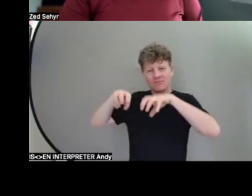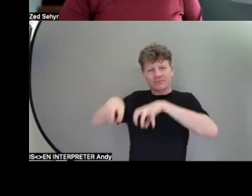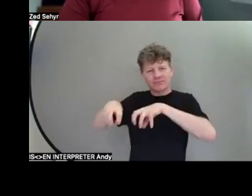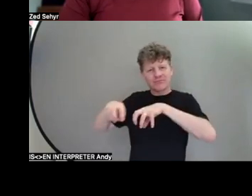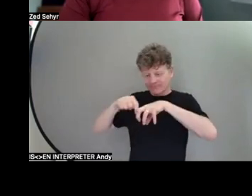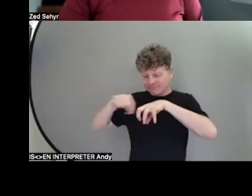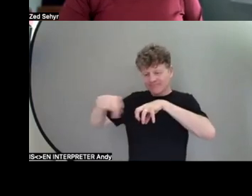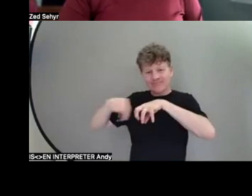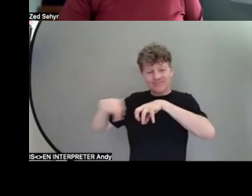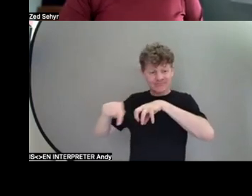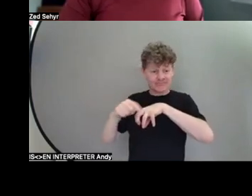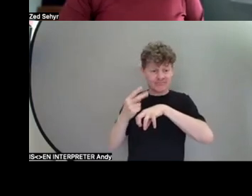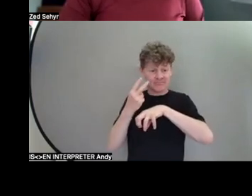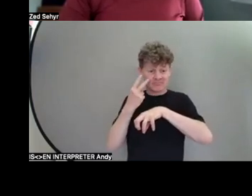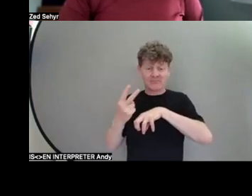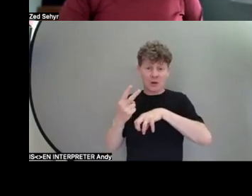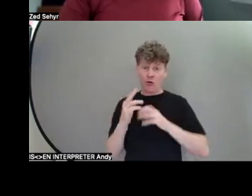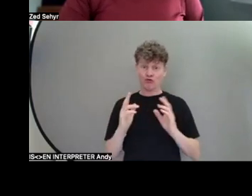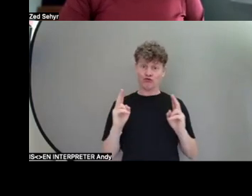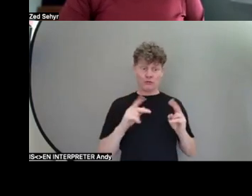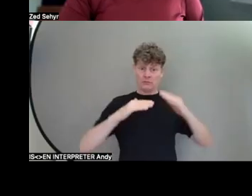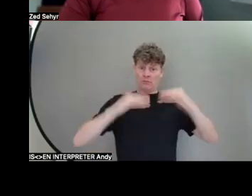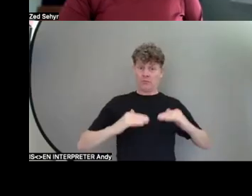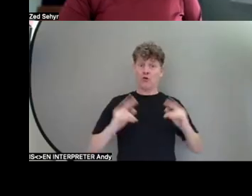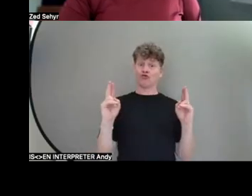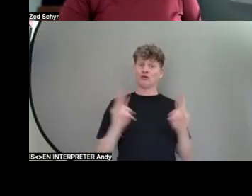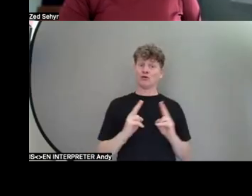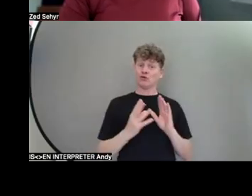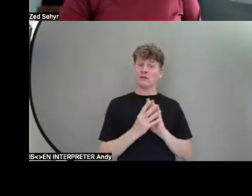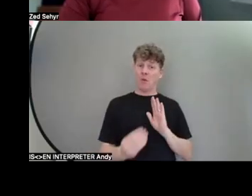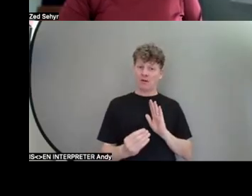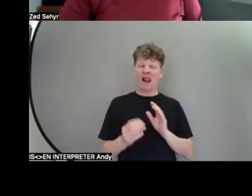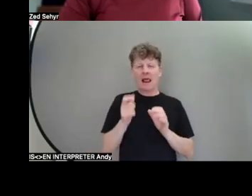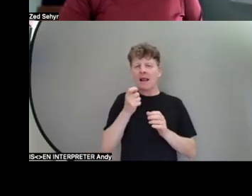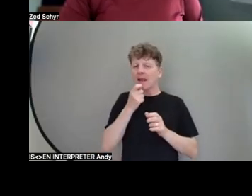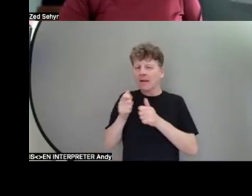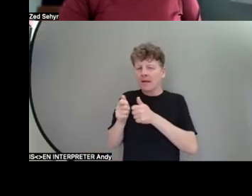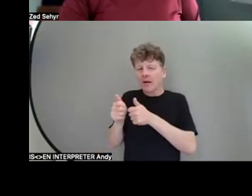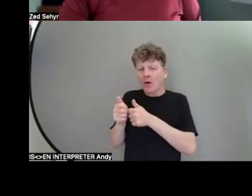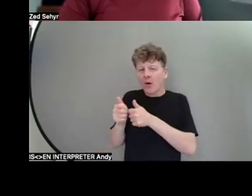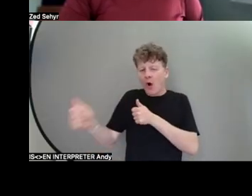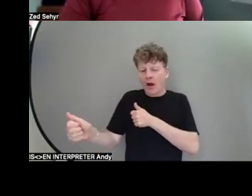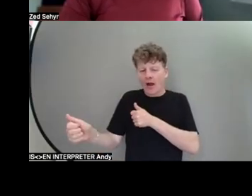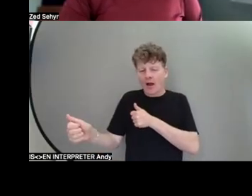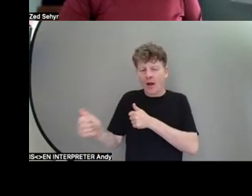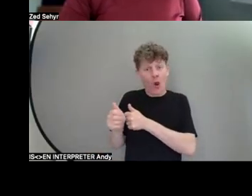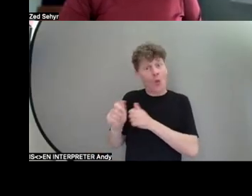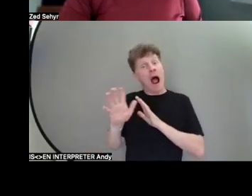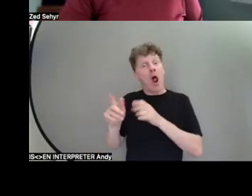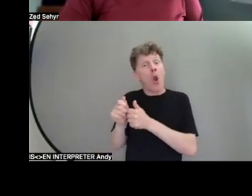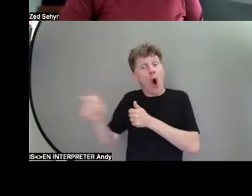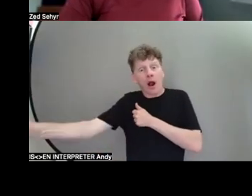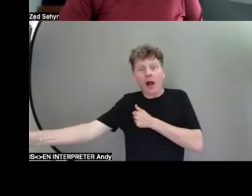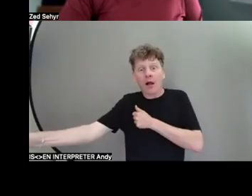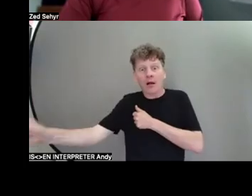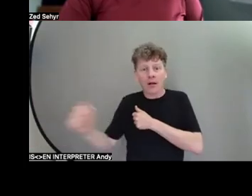is in the reduced model, the path length was slightly longer than it was actually much longer than in the